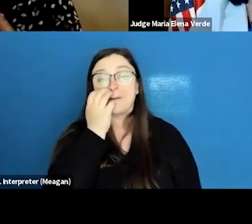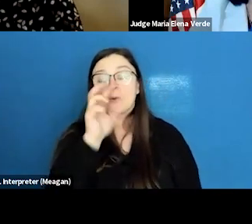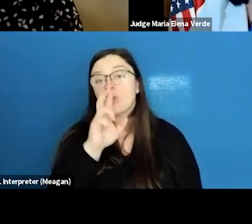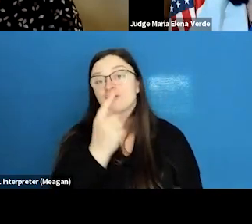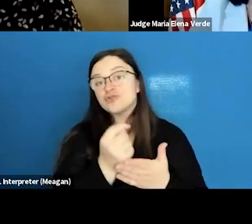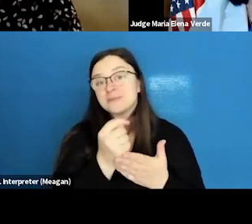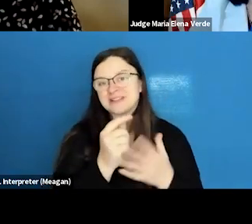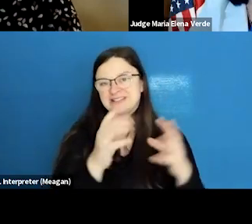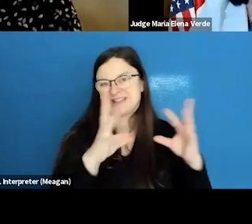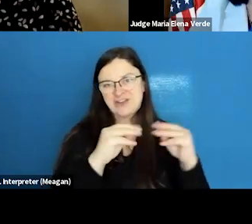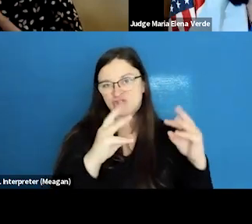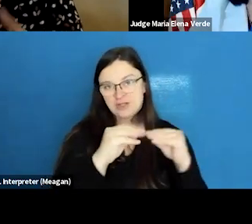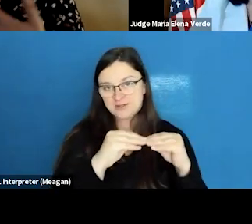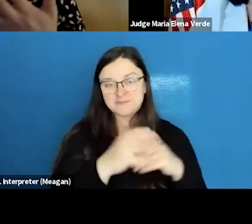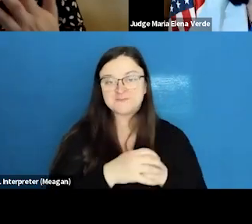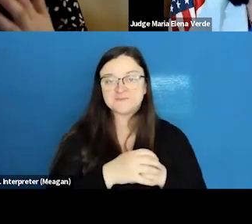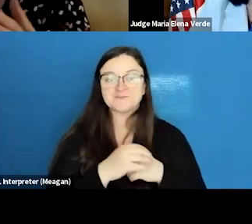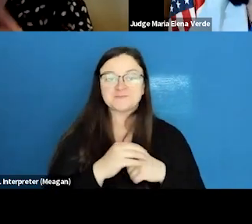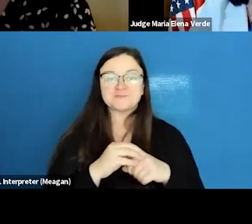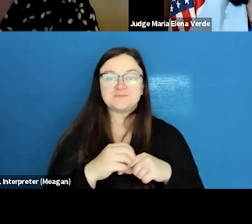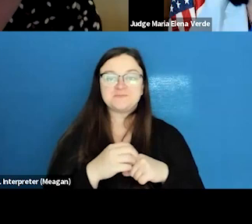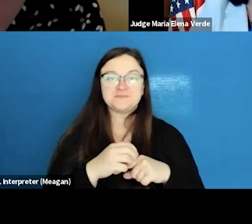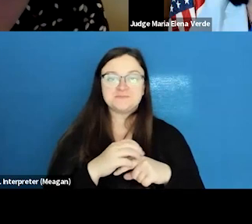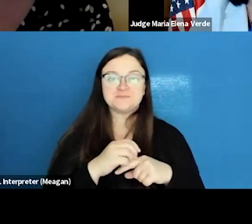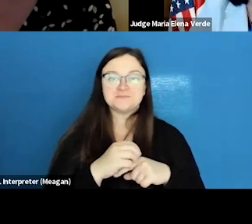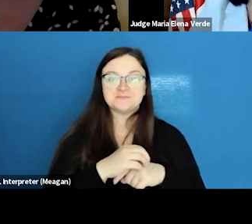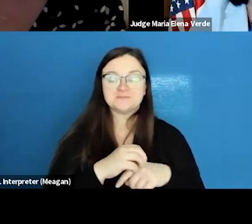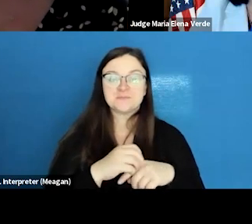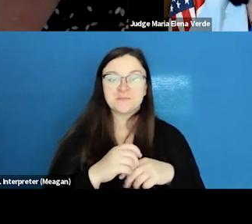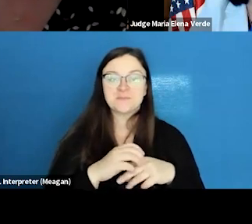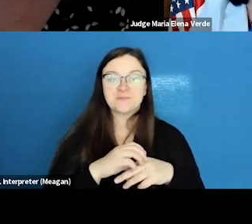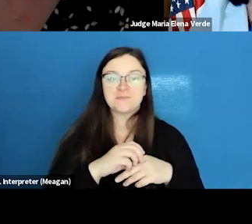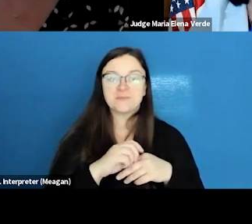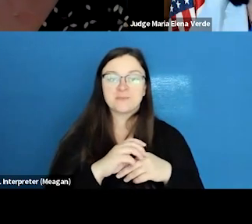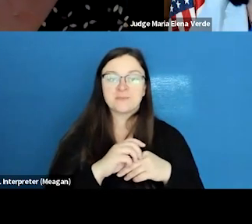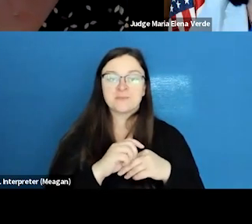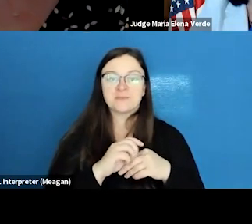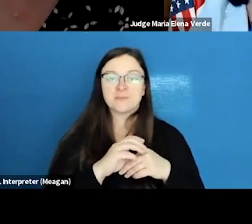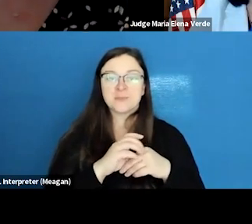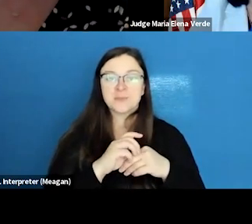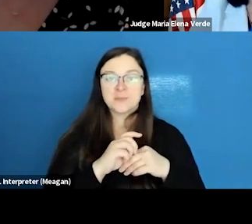session, treatment programs for the sessions that they're in.